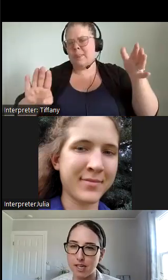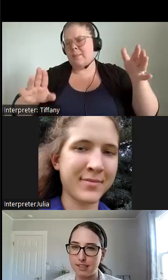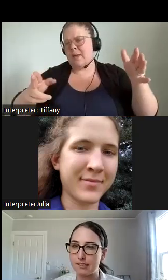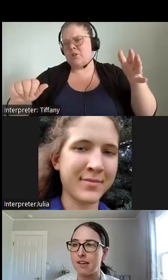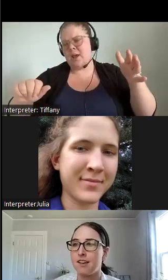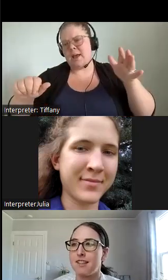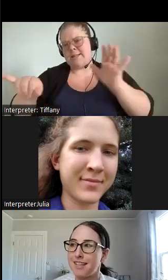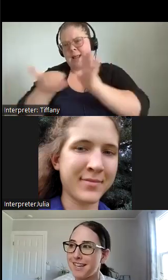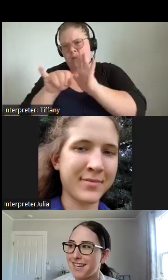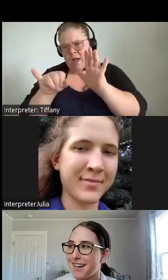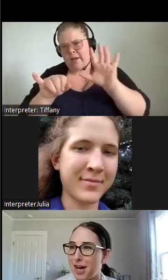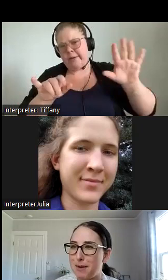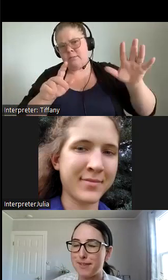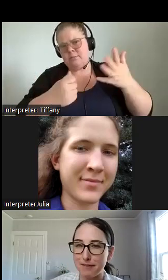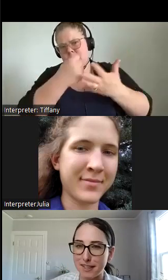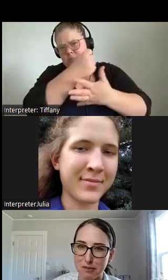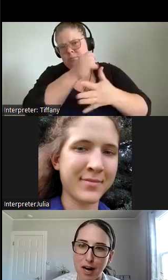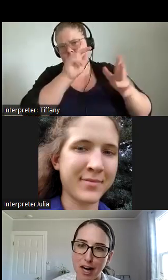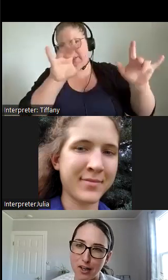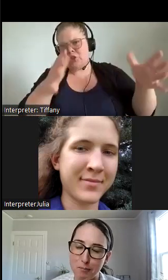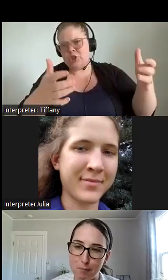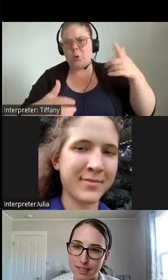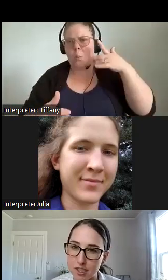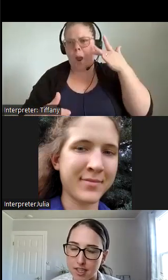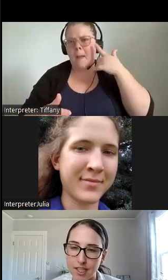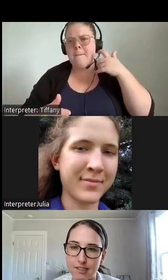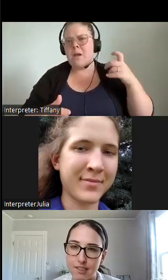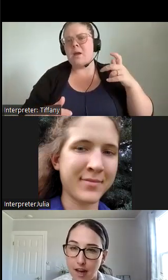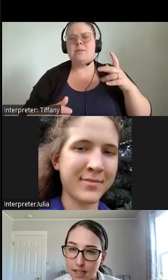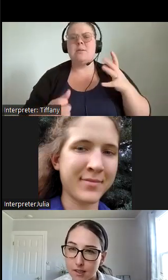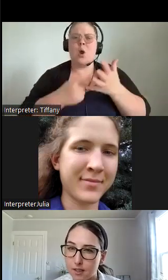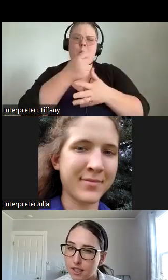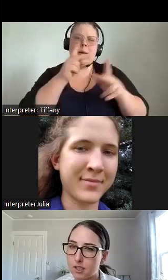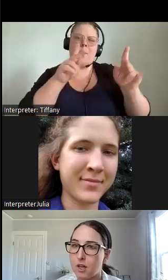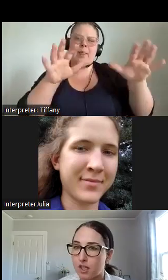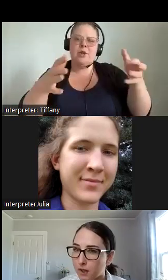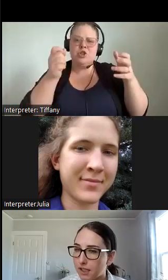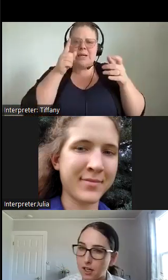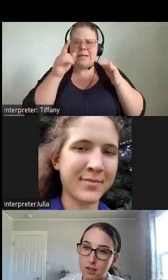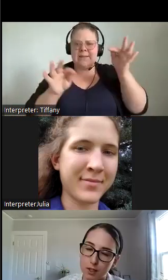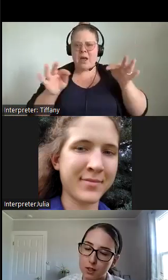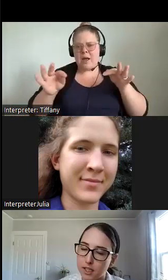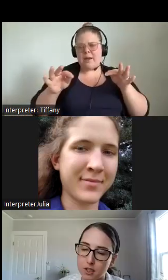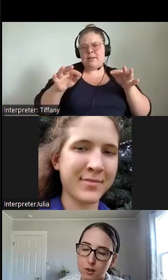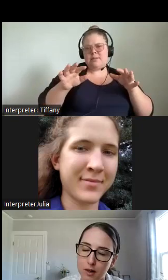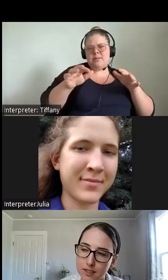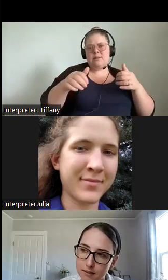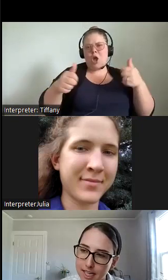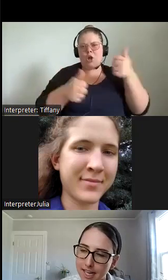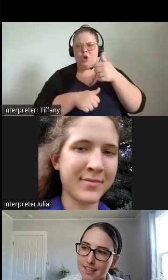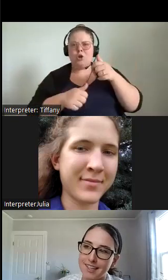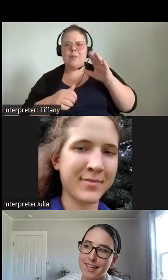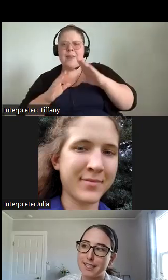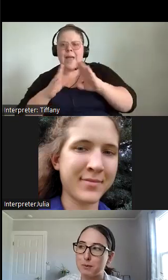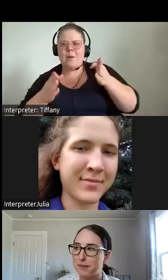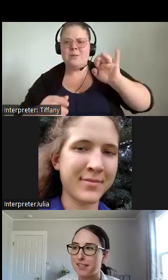that's because the definition of priority population is defined within House Bill